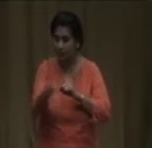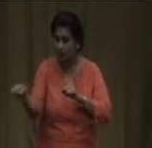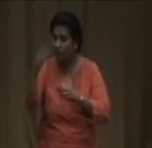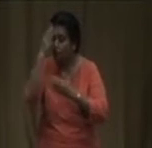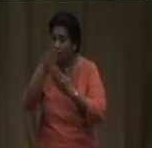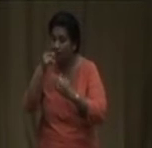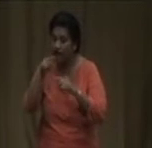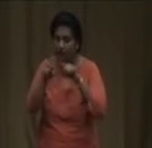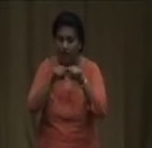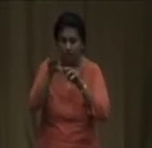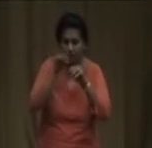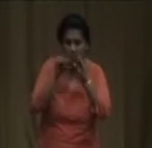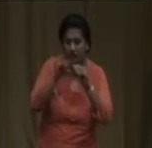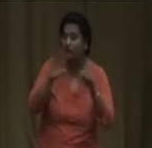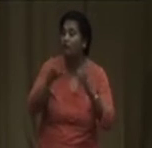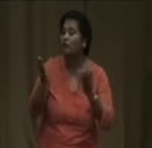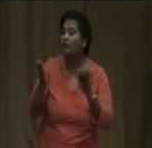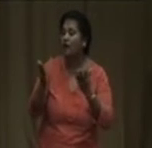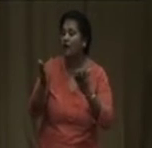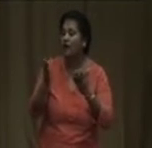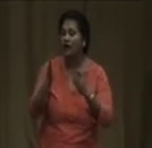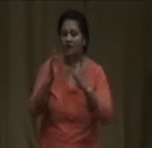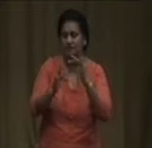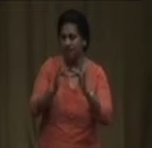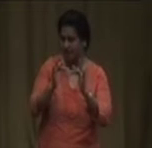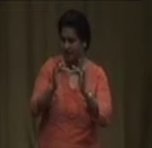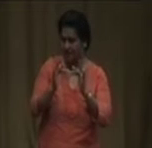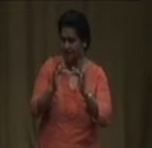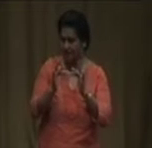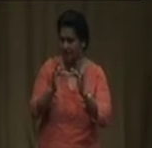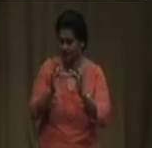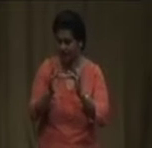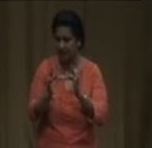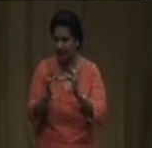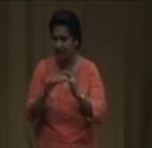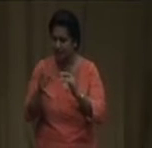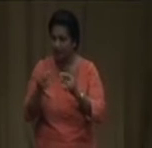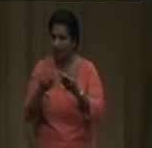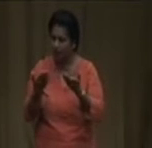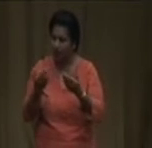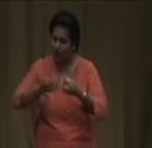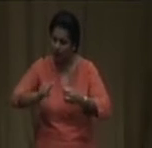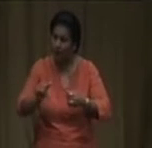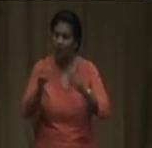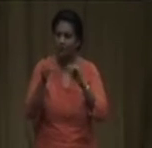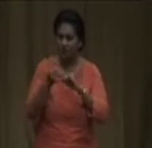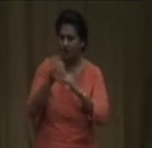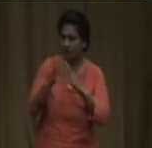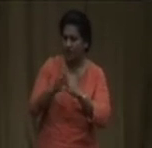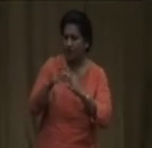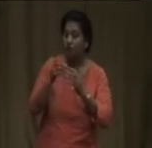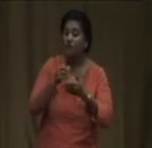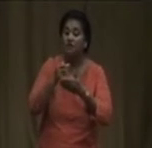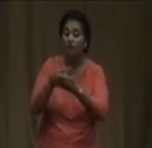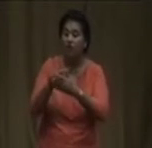internet. We adopt the best of breed open source software technologies to support interactions across